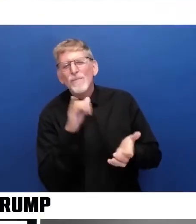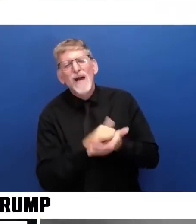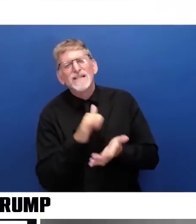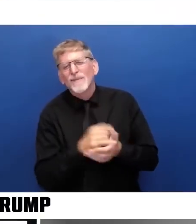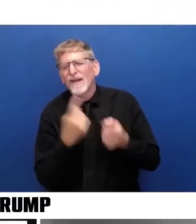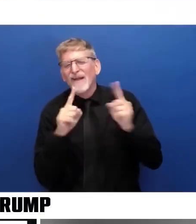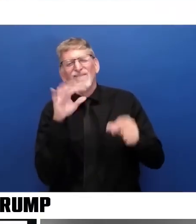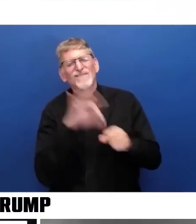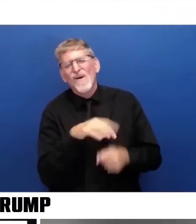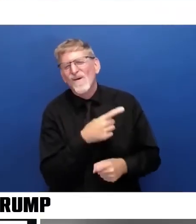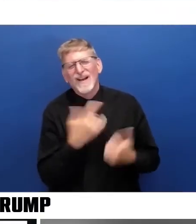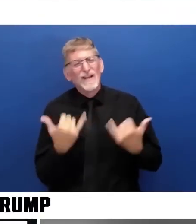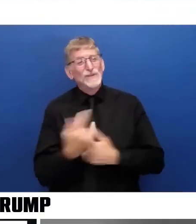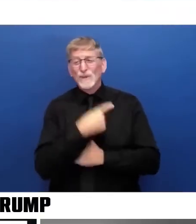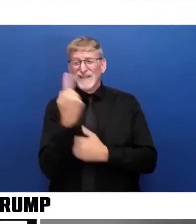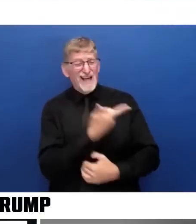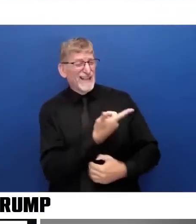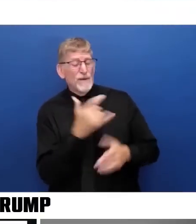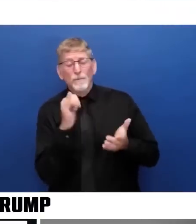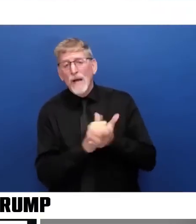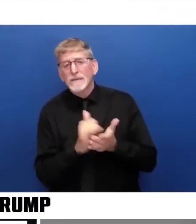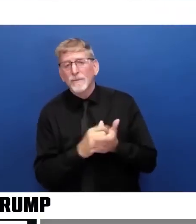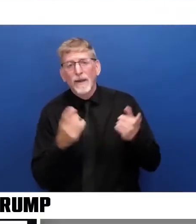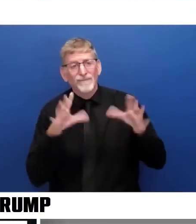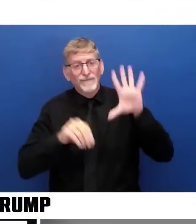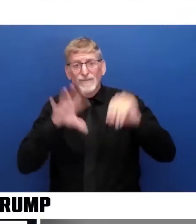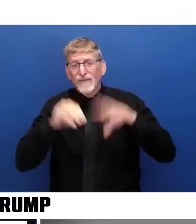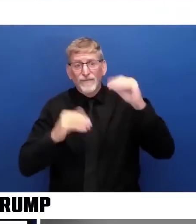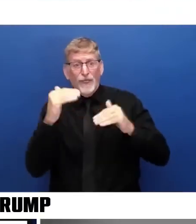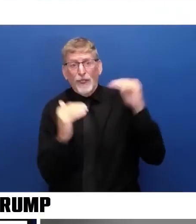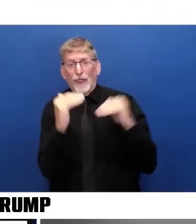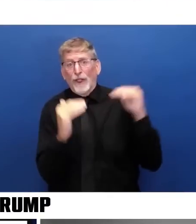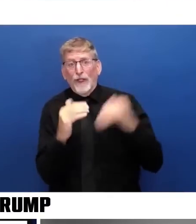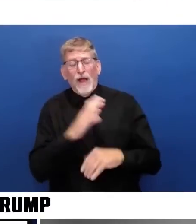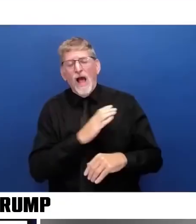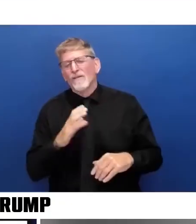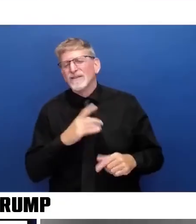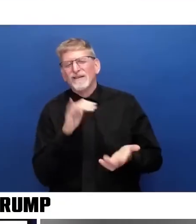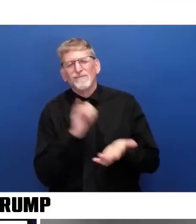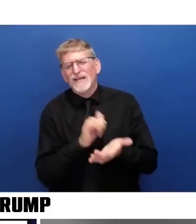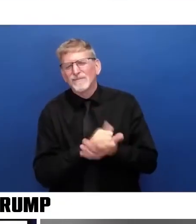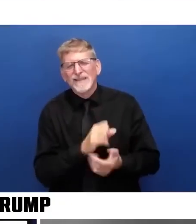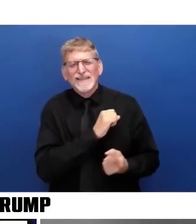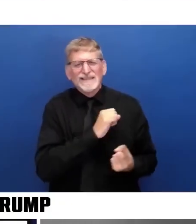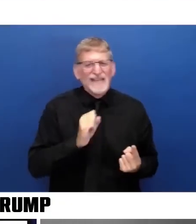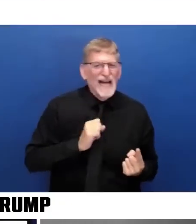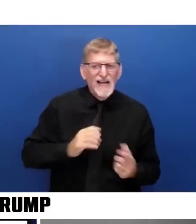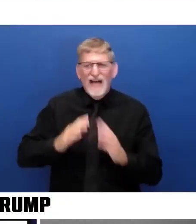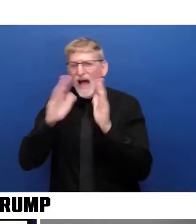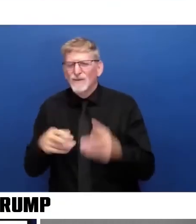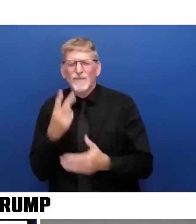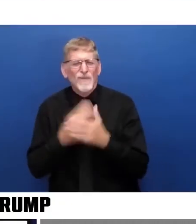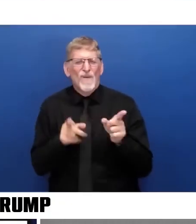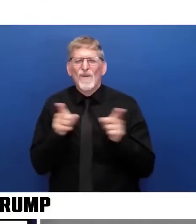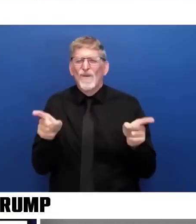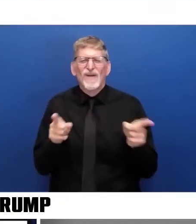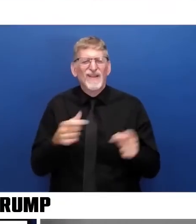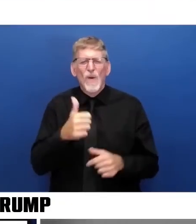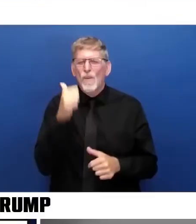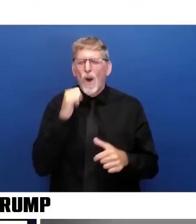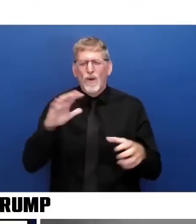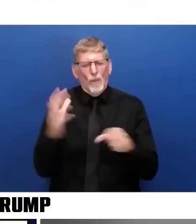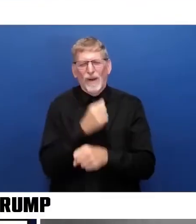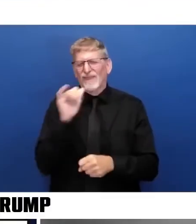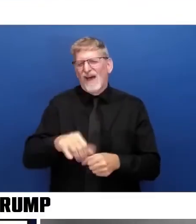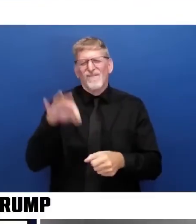the 50-50 and essentially 50-50 in both Senate and the House. She's not going to get the vote. She can't get the vote. She won't even come